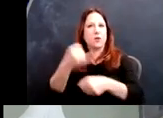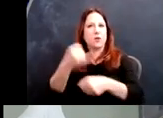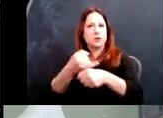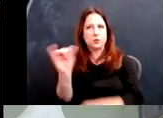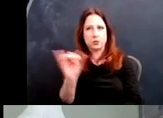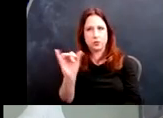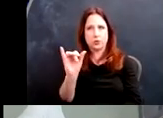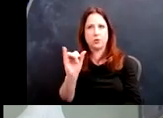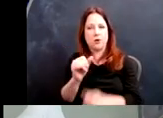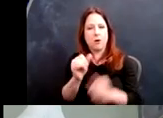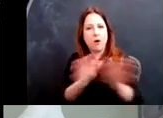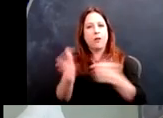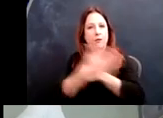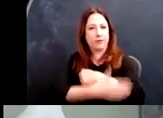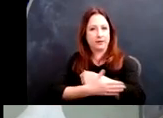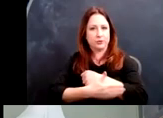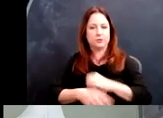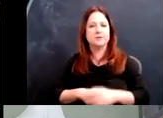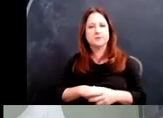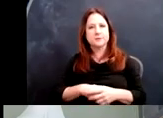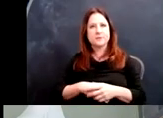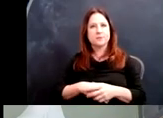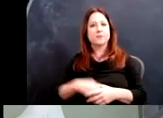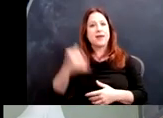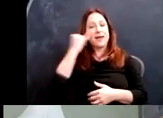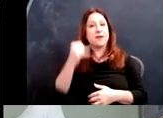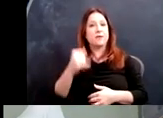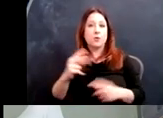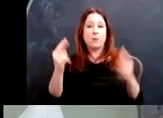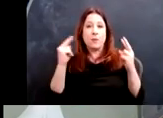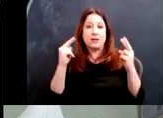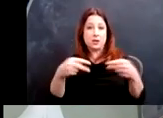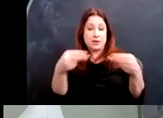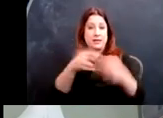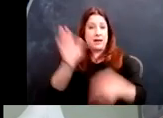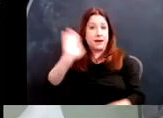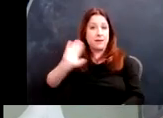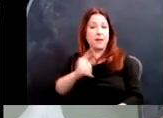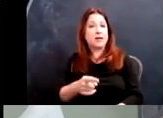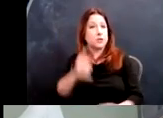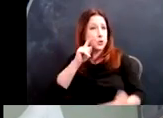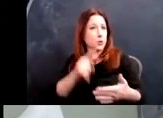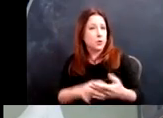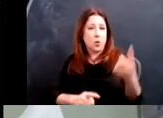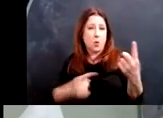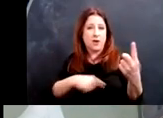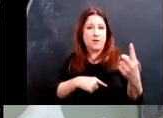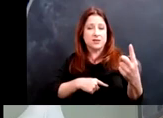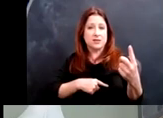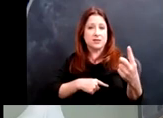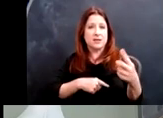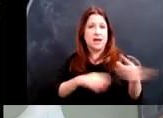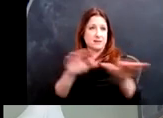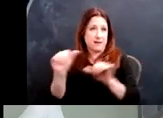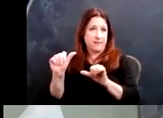across the US. And if you are very closely paying attention to this slide in the past, you will notice that one of us is no longer here. Go